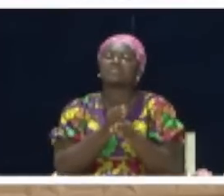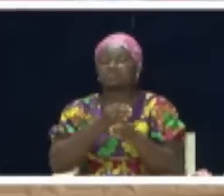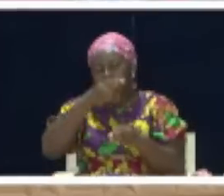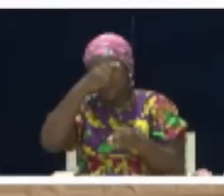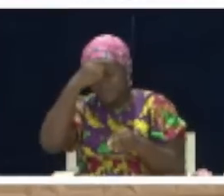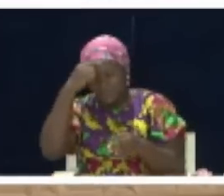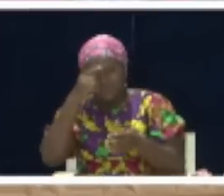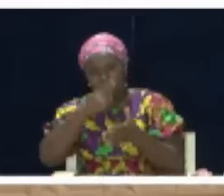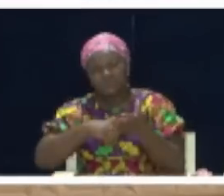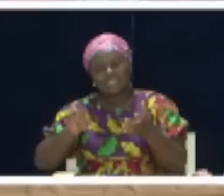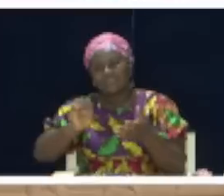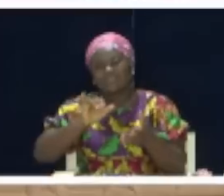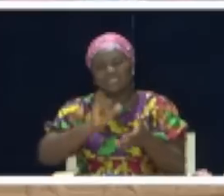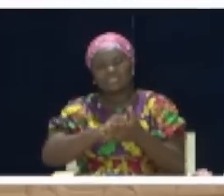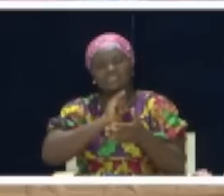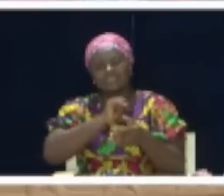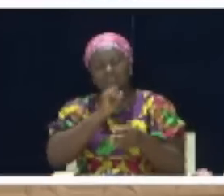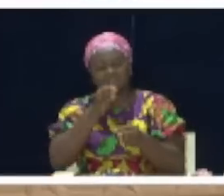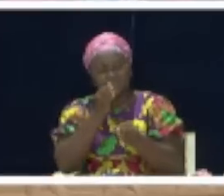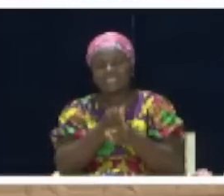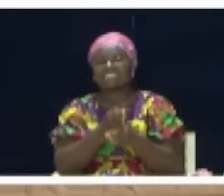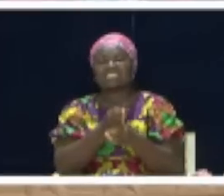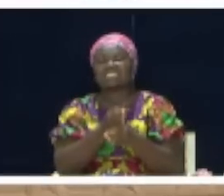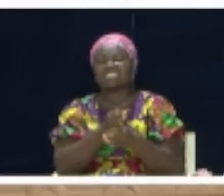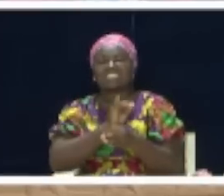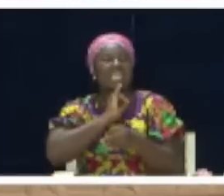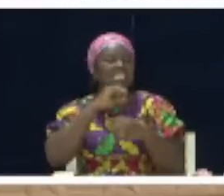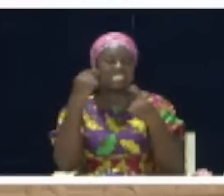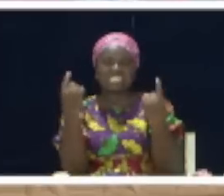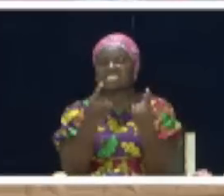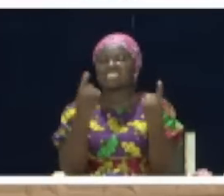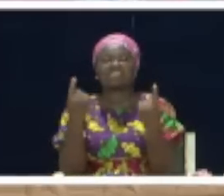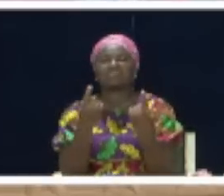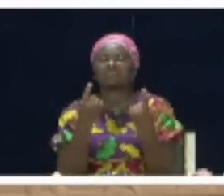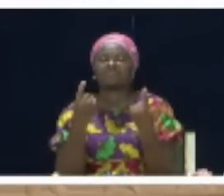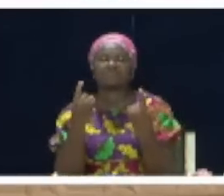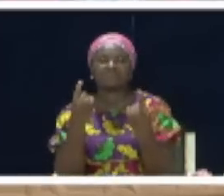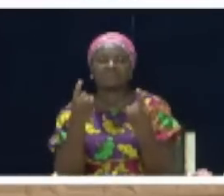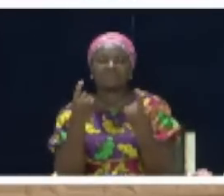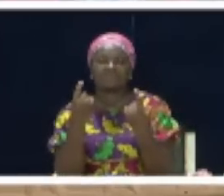is not of faith is sin.